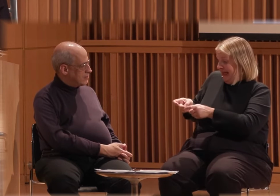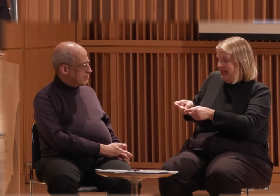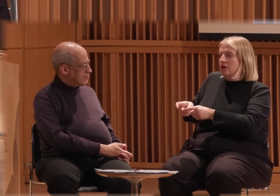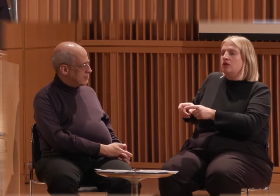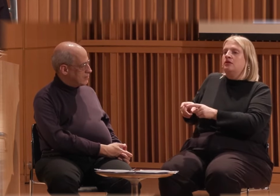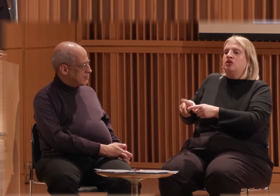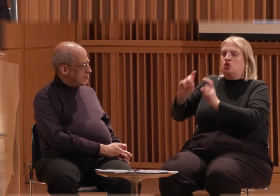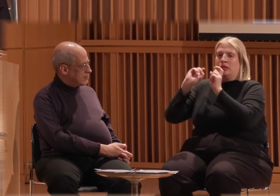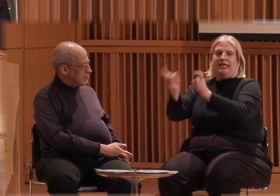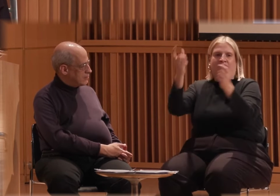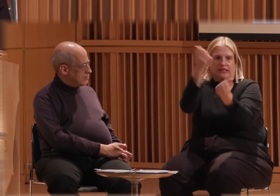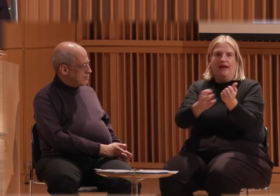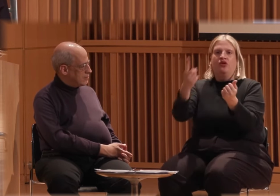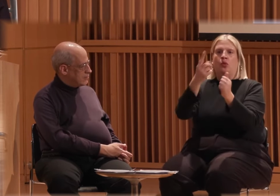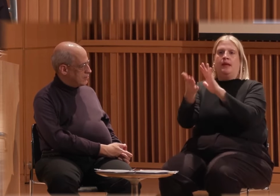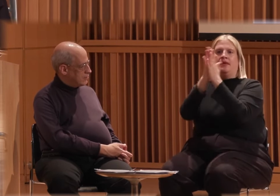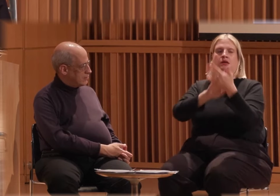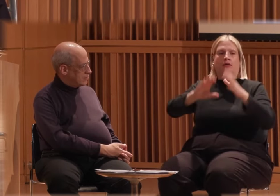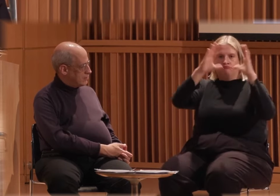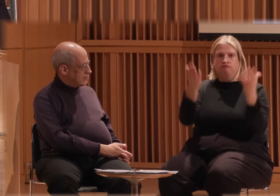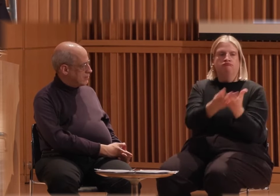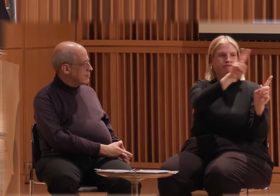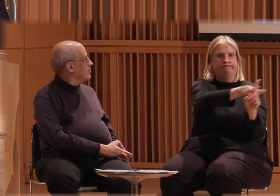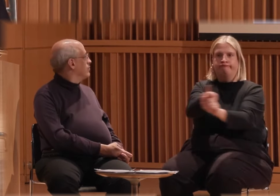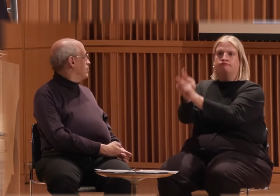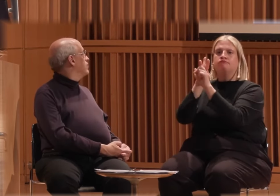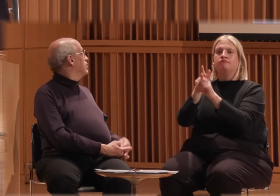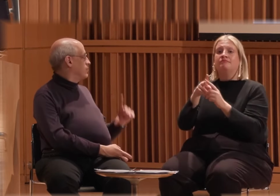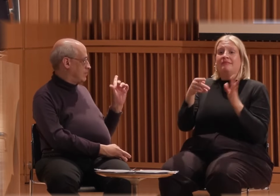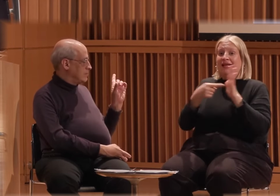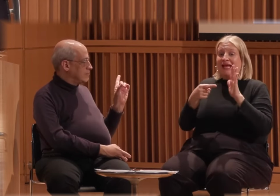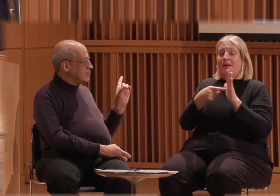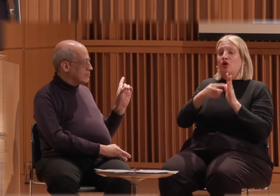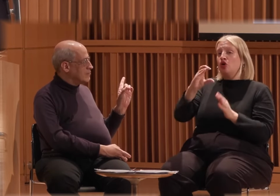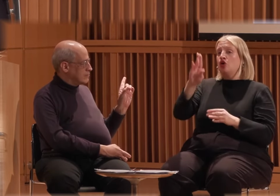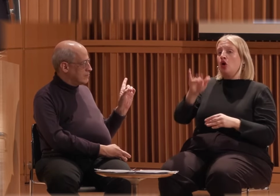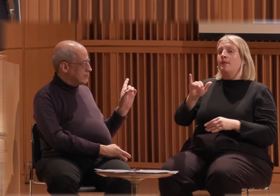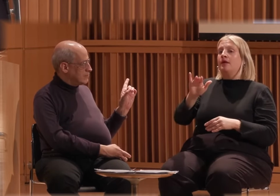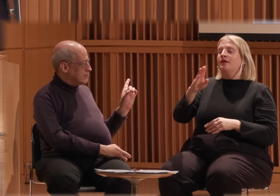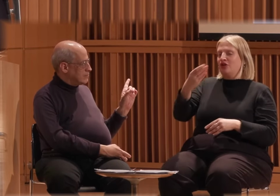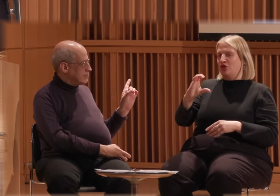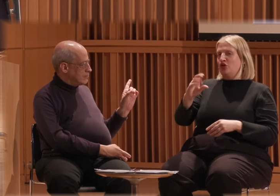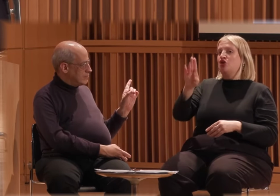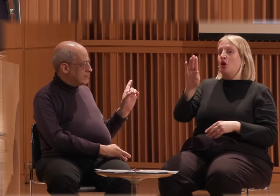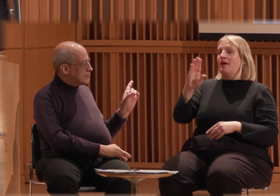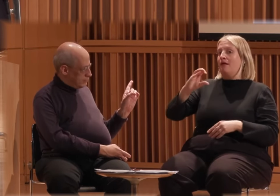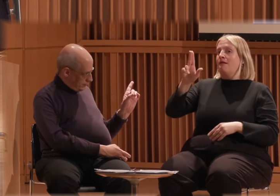it universal. And one example is the curb cut that puts a ramp in the middle